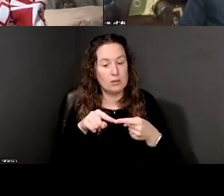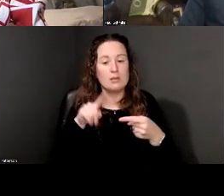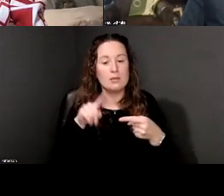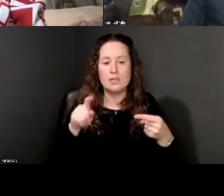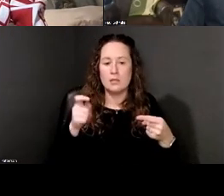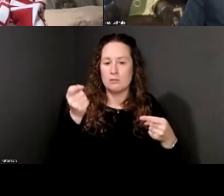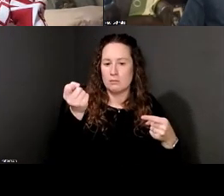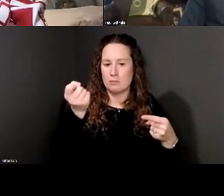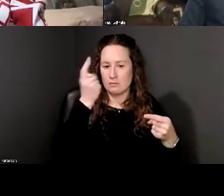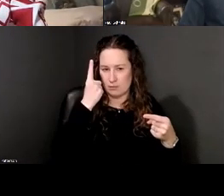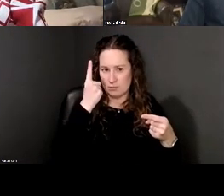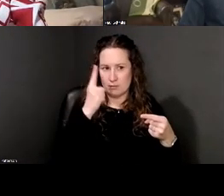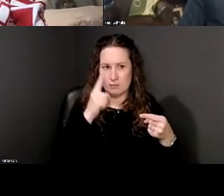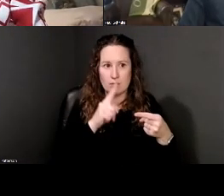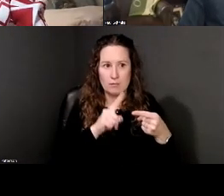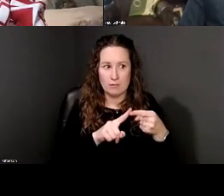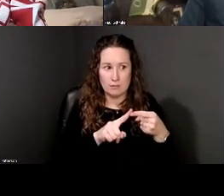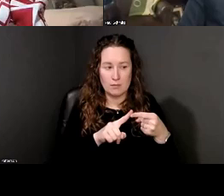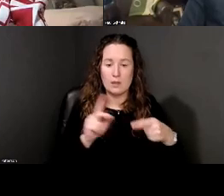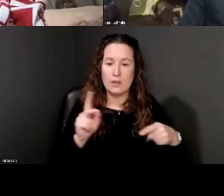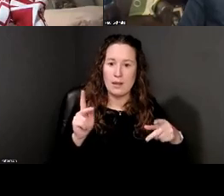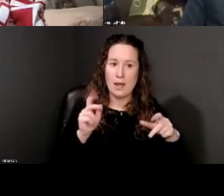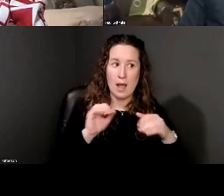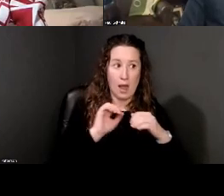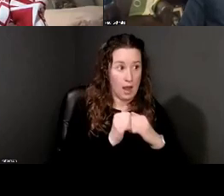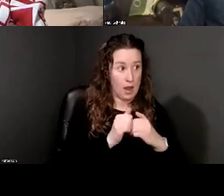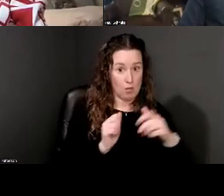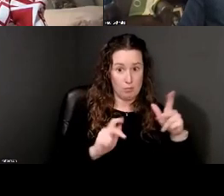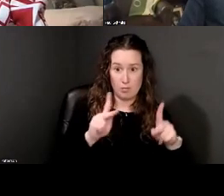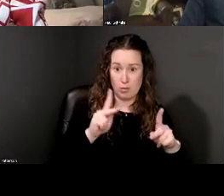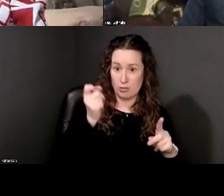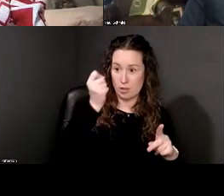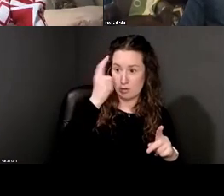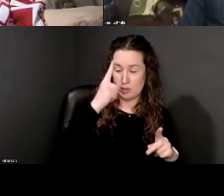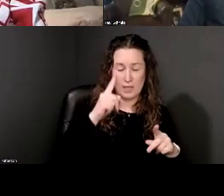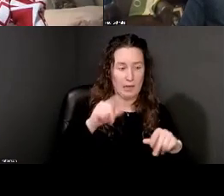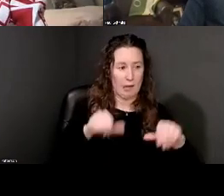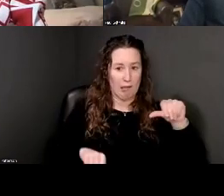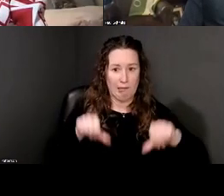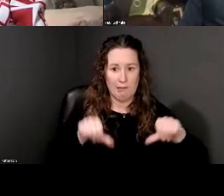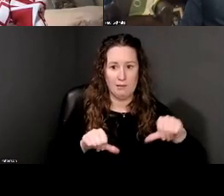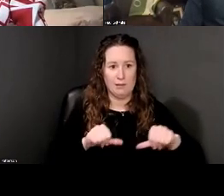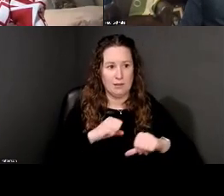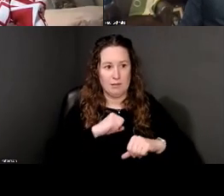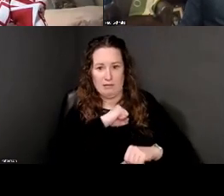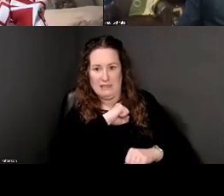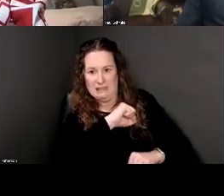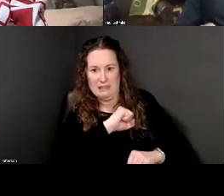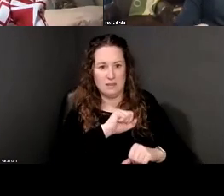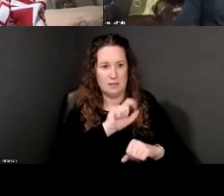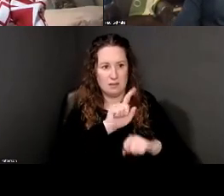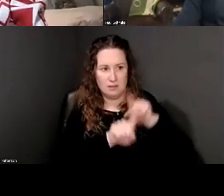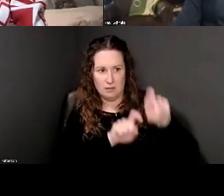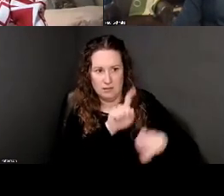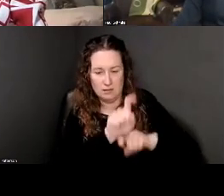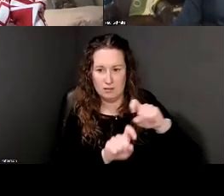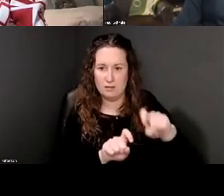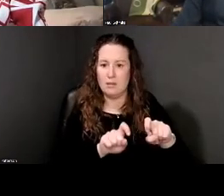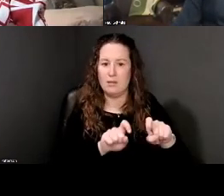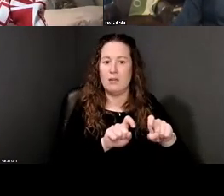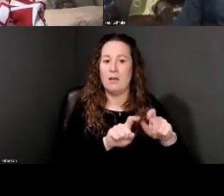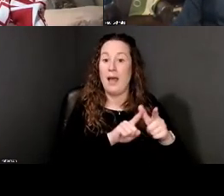understanding whether and how people are experiencing hesitancy, resistance, or questioning of this, and begin to develop